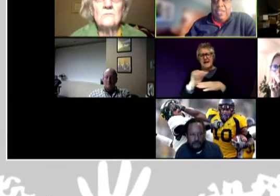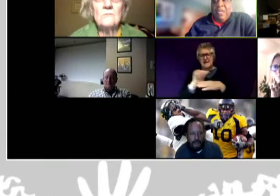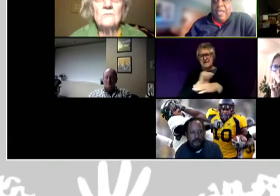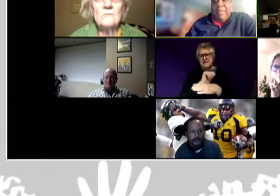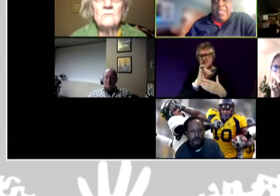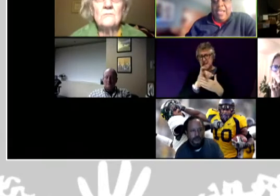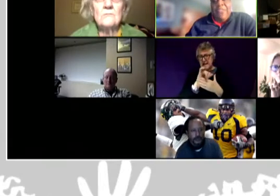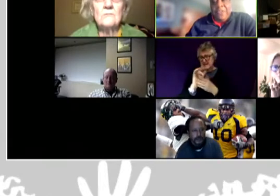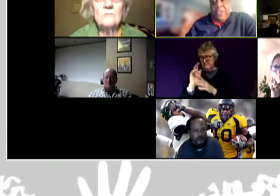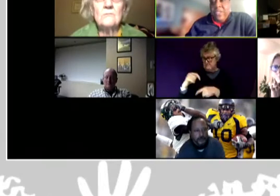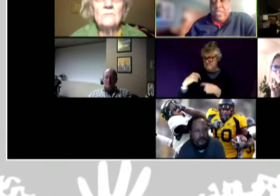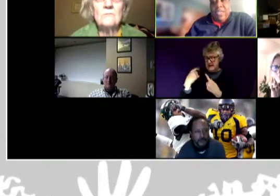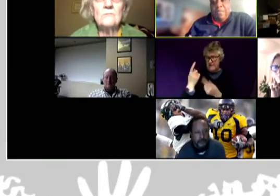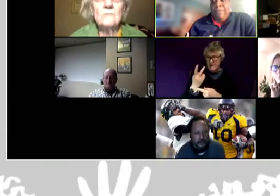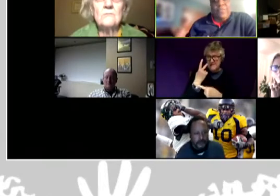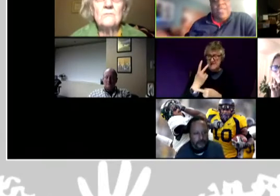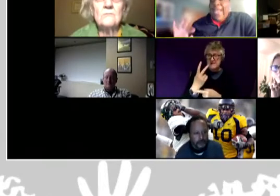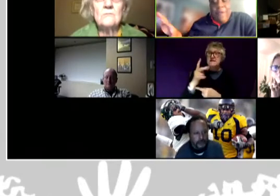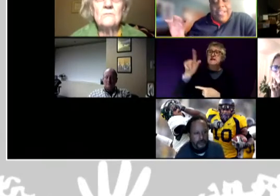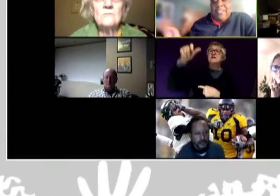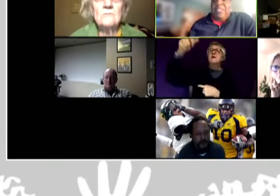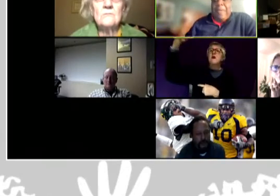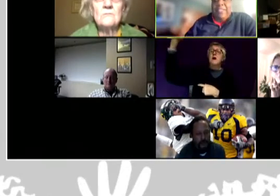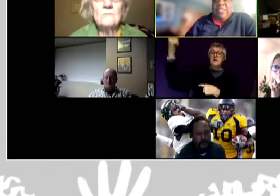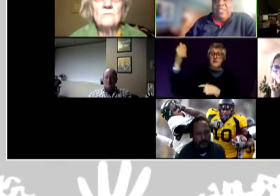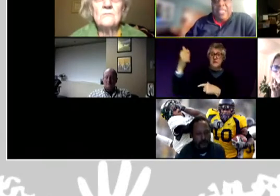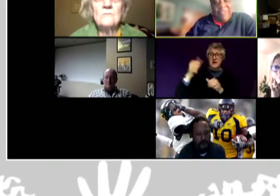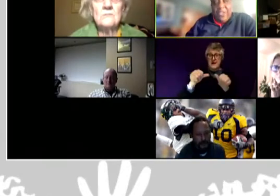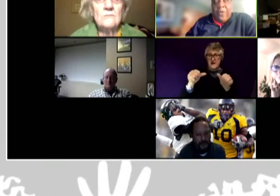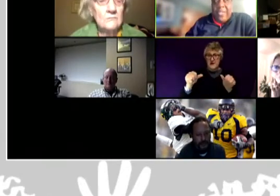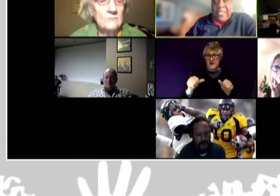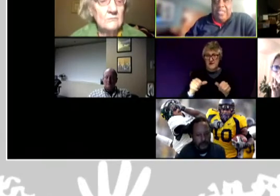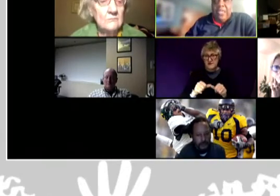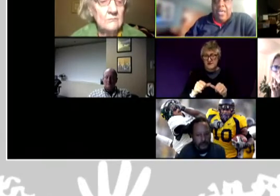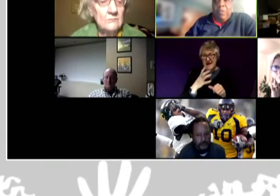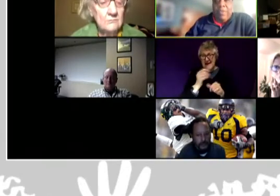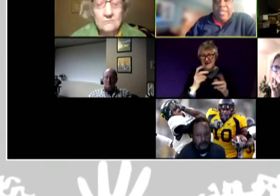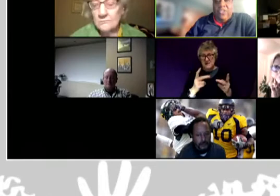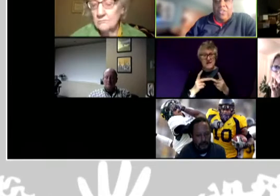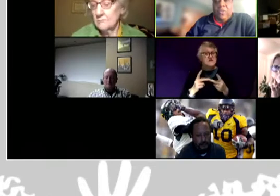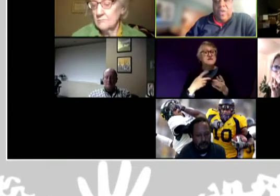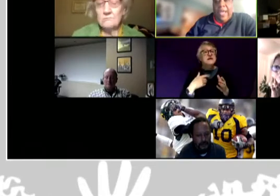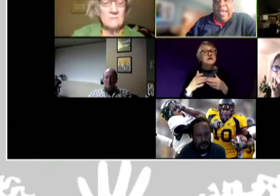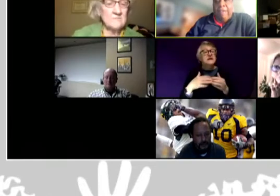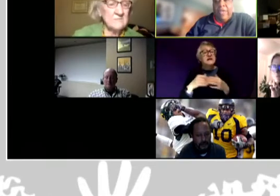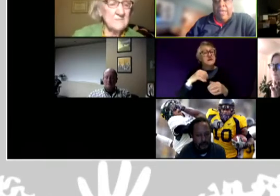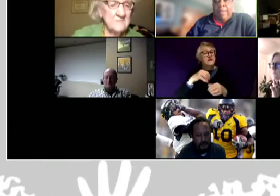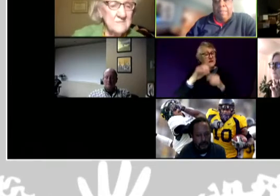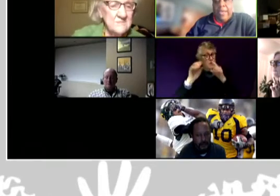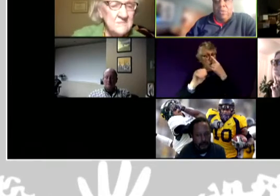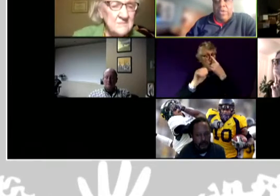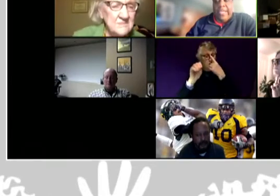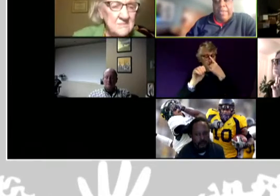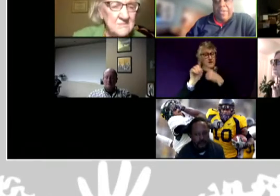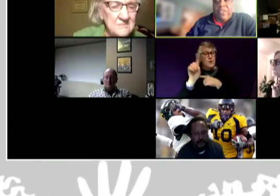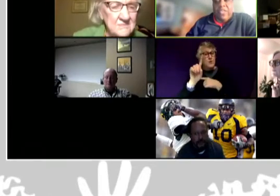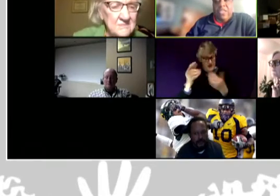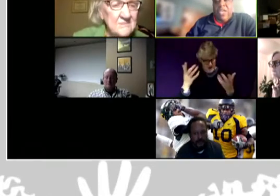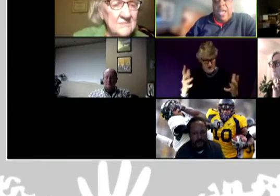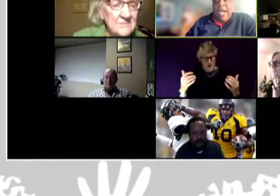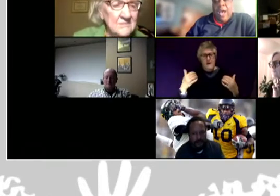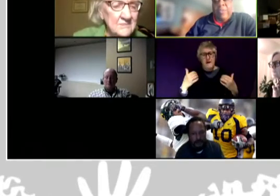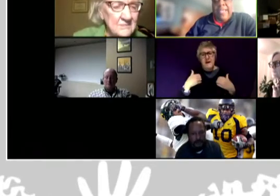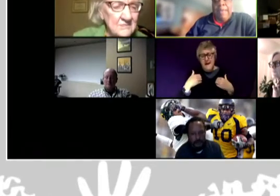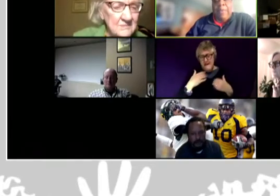seen in other areas and spaces, even in Oregon, where they do have body-worn cameras,